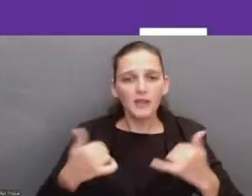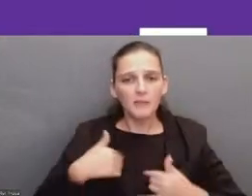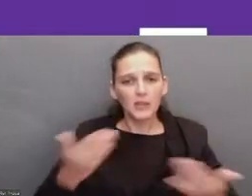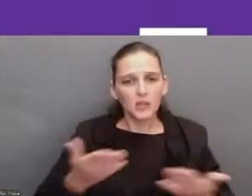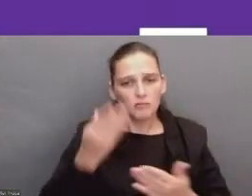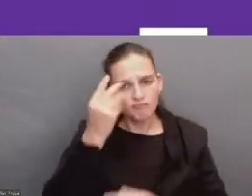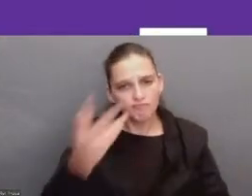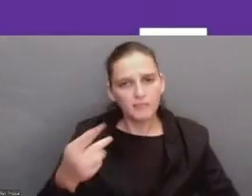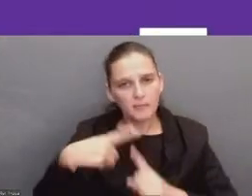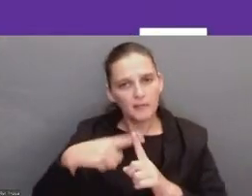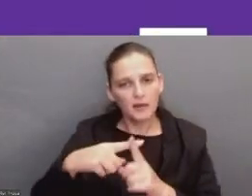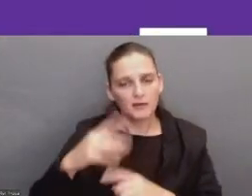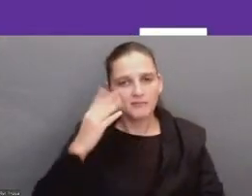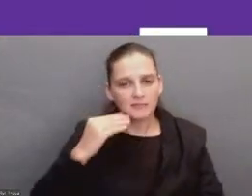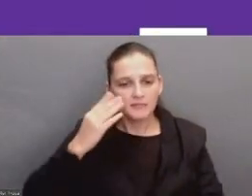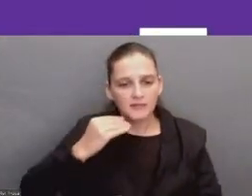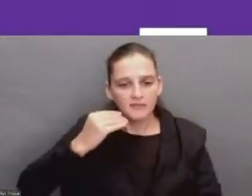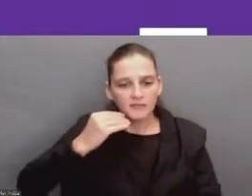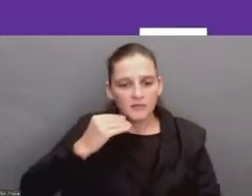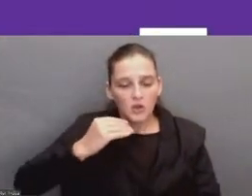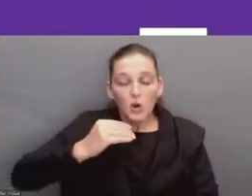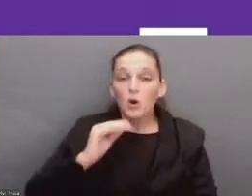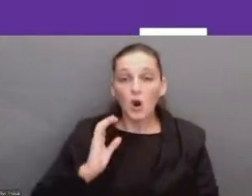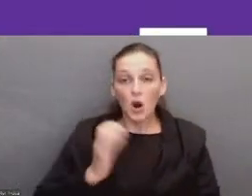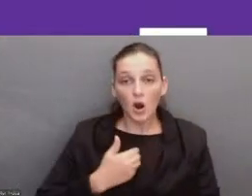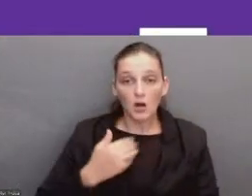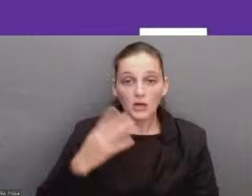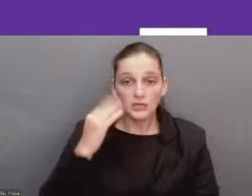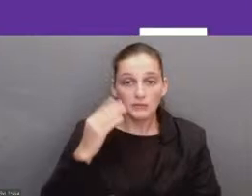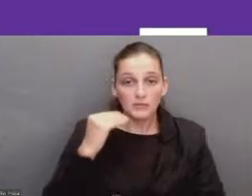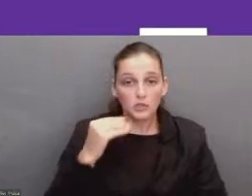system pharmacists during the COVID-19